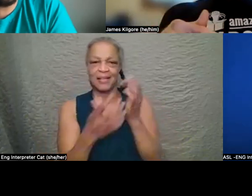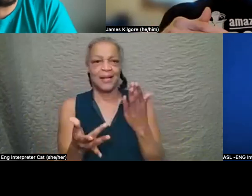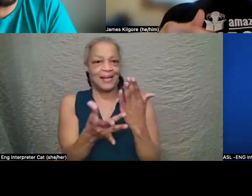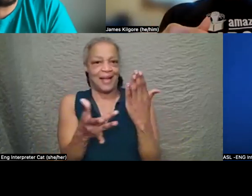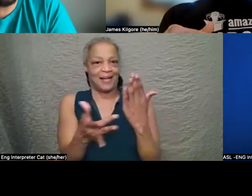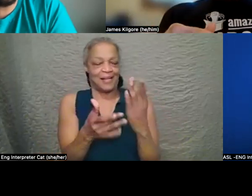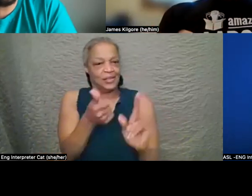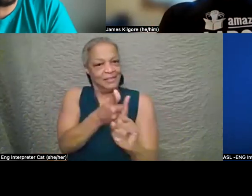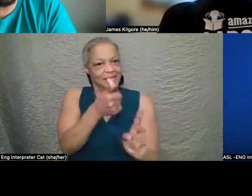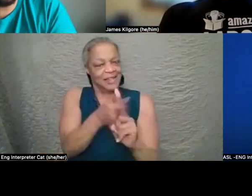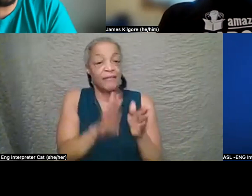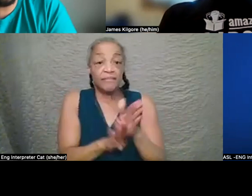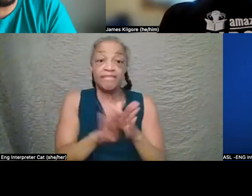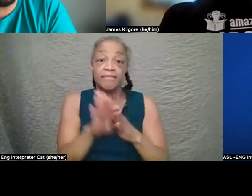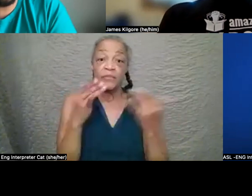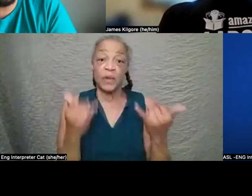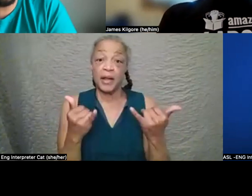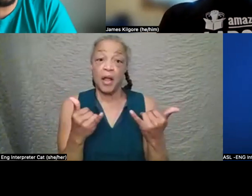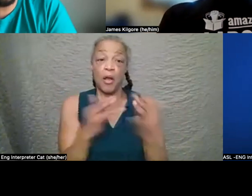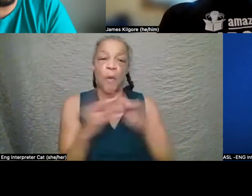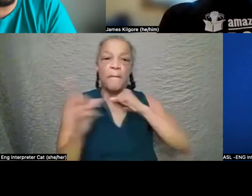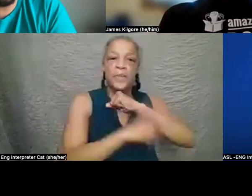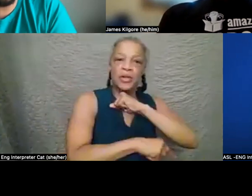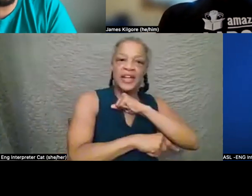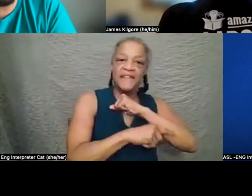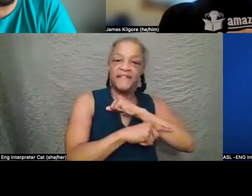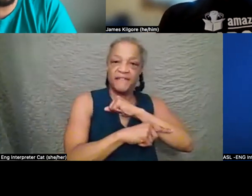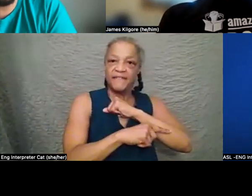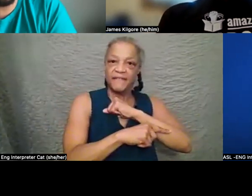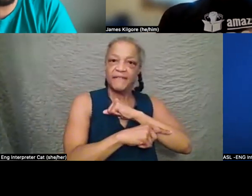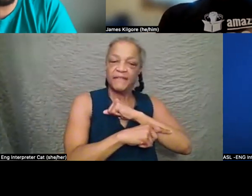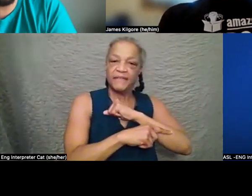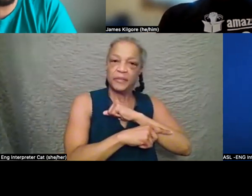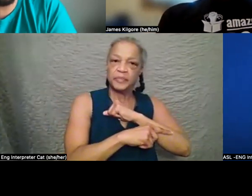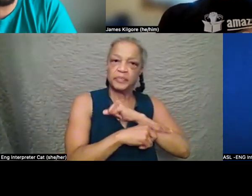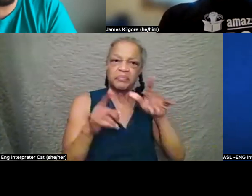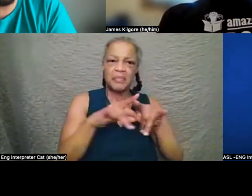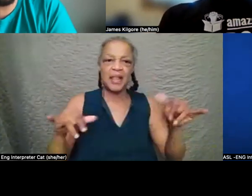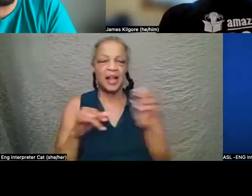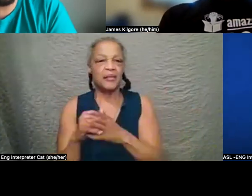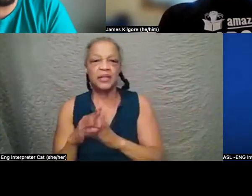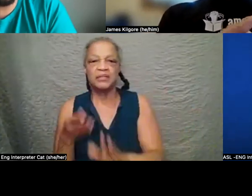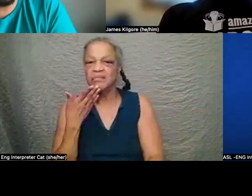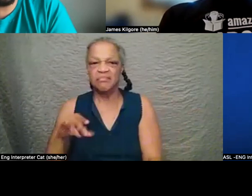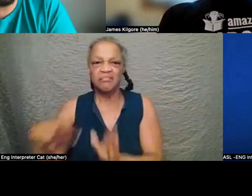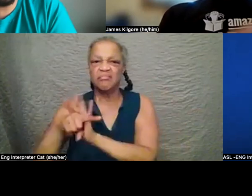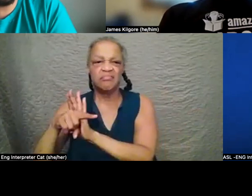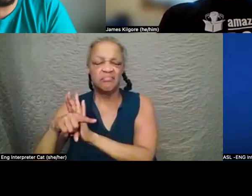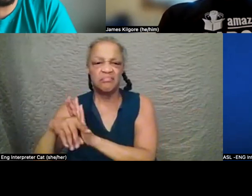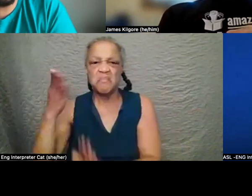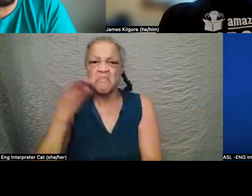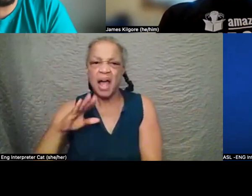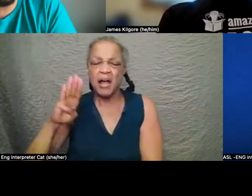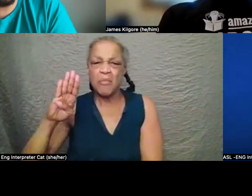that they're developing are both punitive and they're also bogus technology. They don't